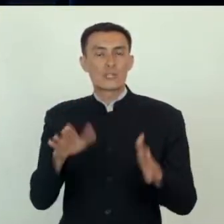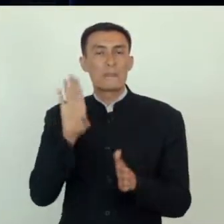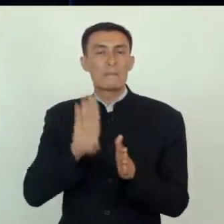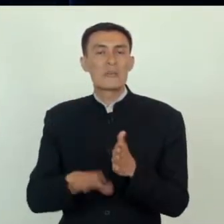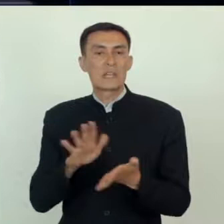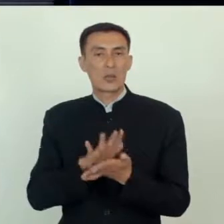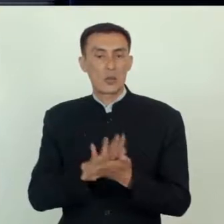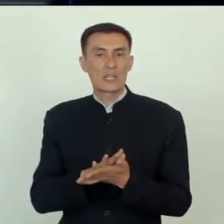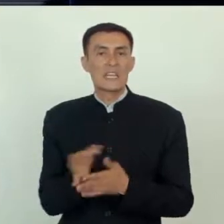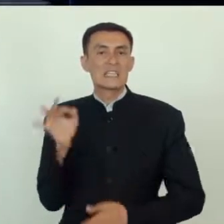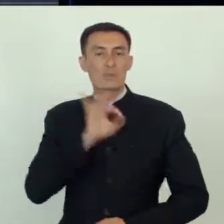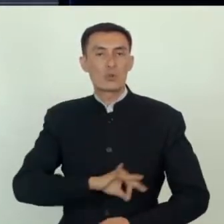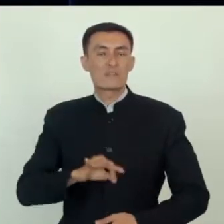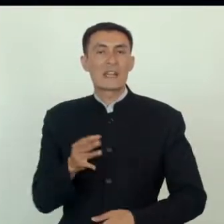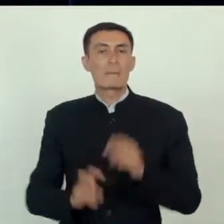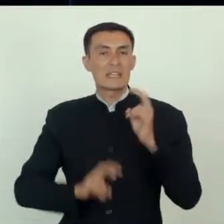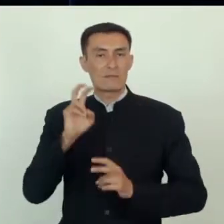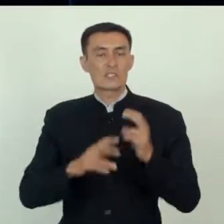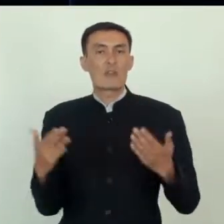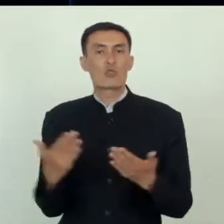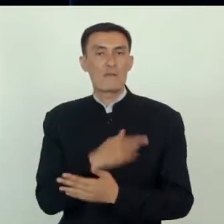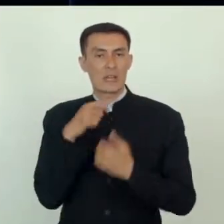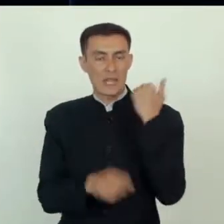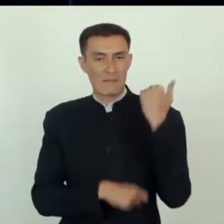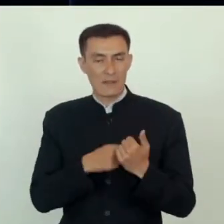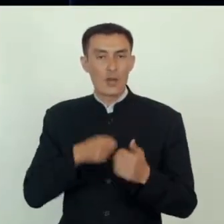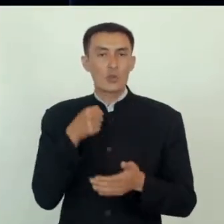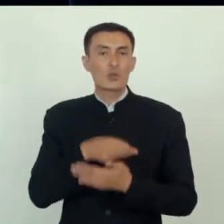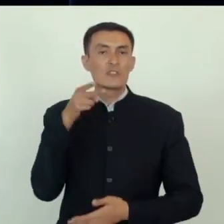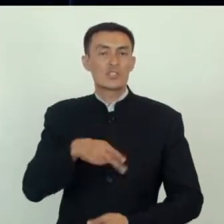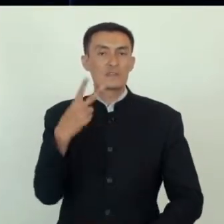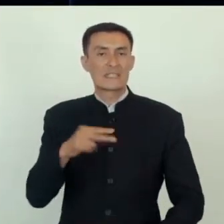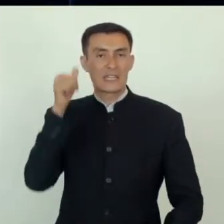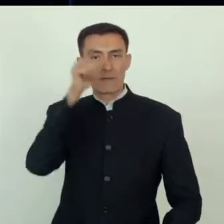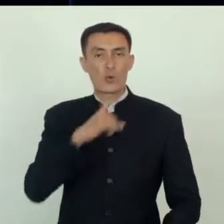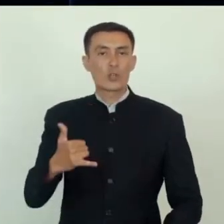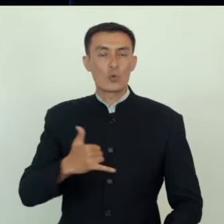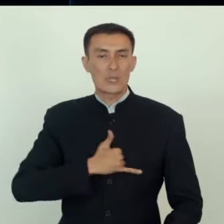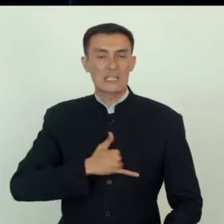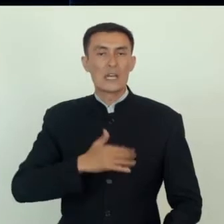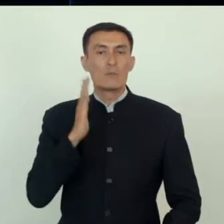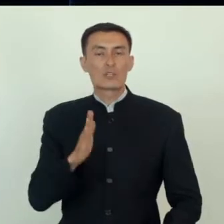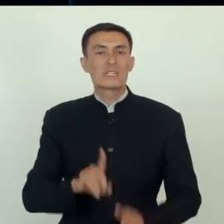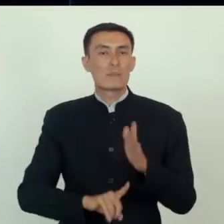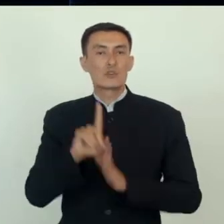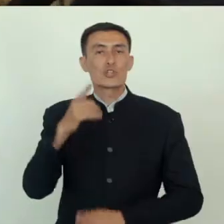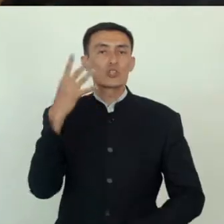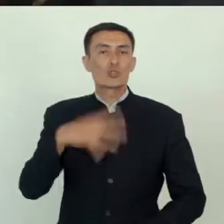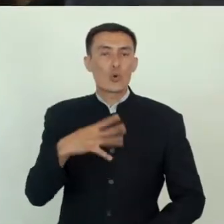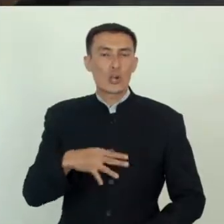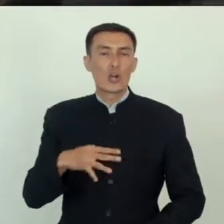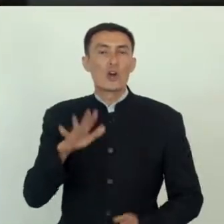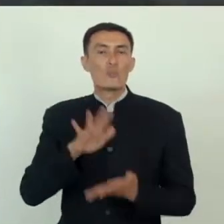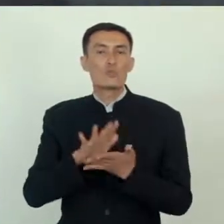waste plants are being built in the cities. They allow us to use garbage and waste for the production of new